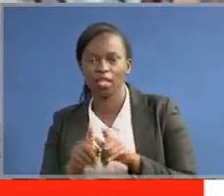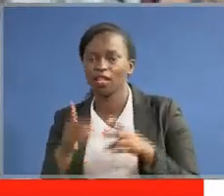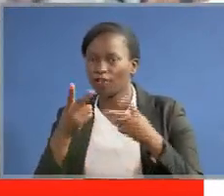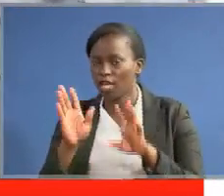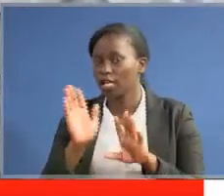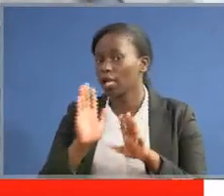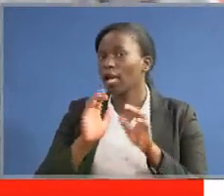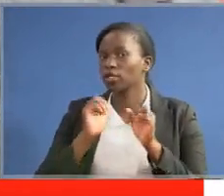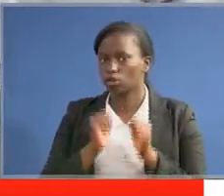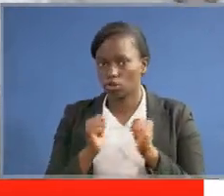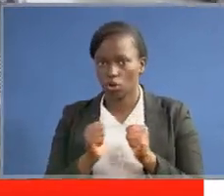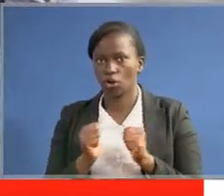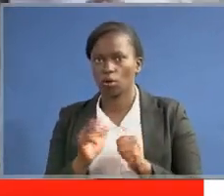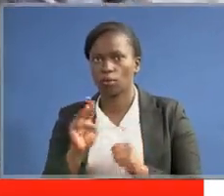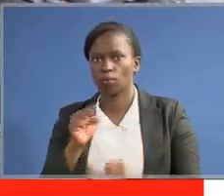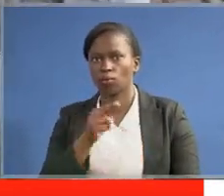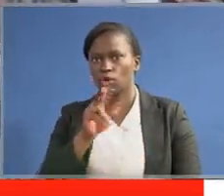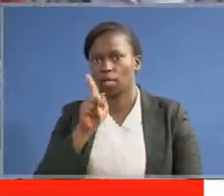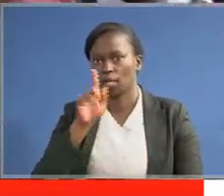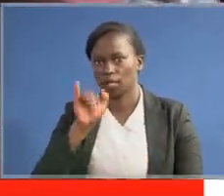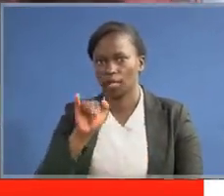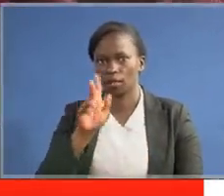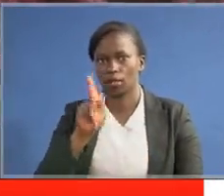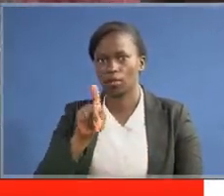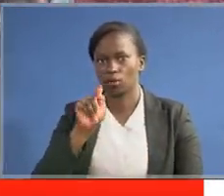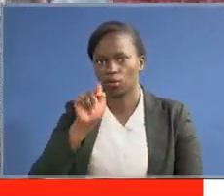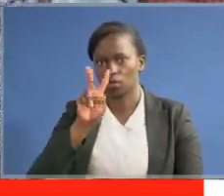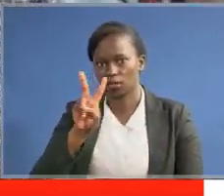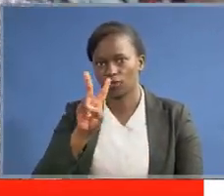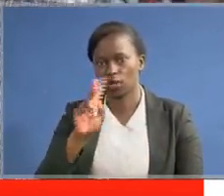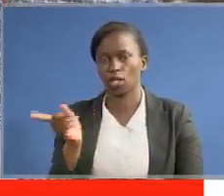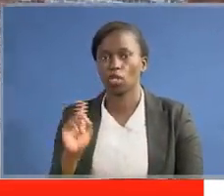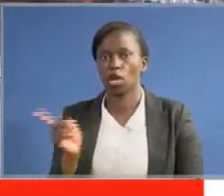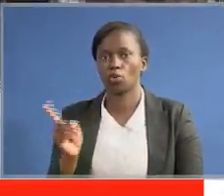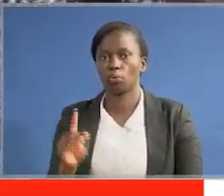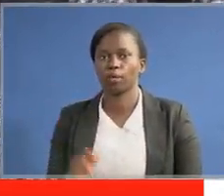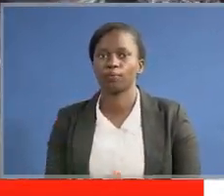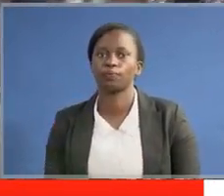profitable. Mwihaki Njogu, KUTV, Nairobi.